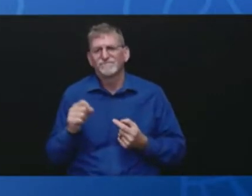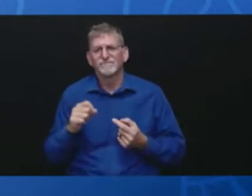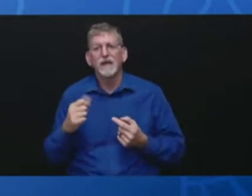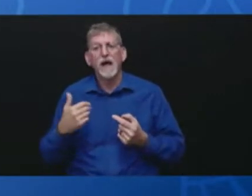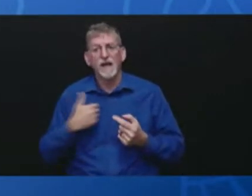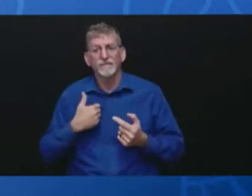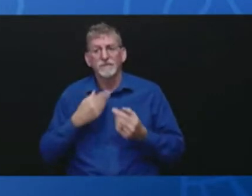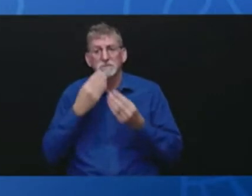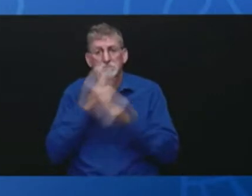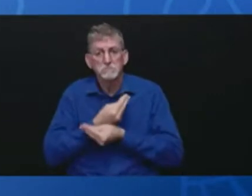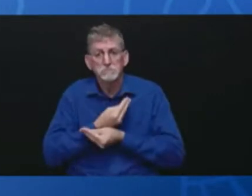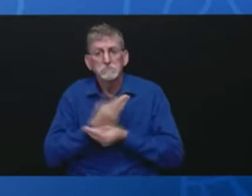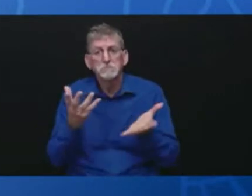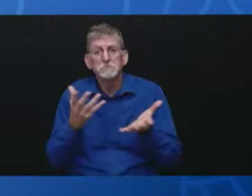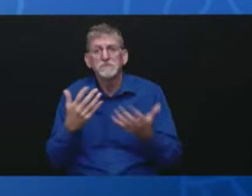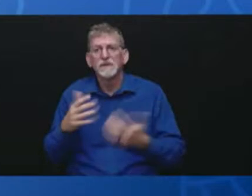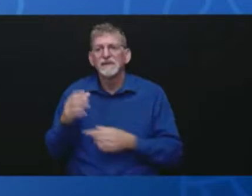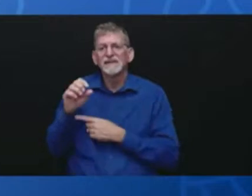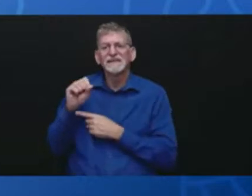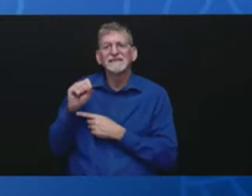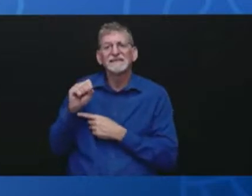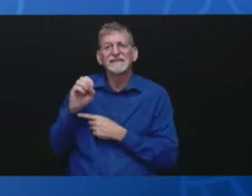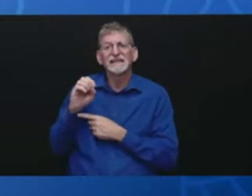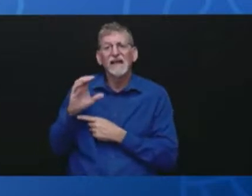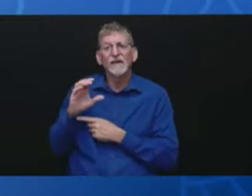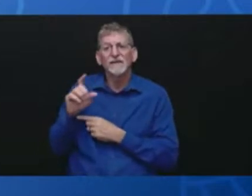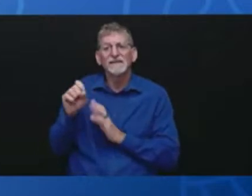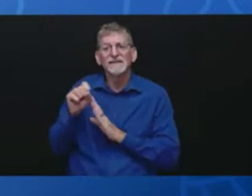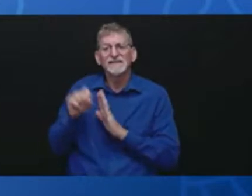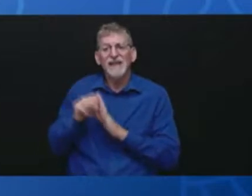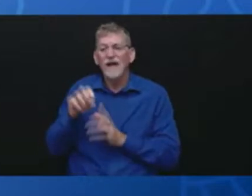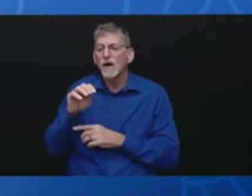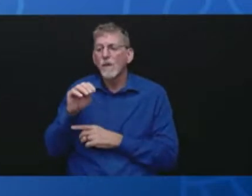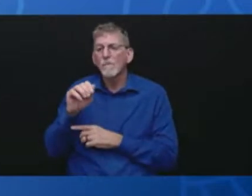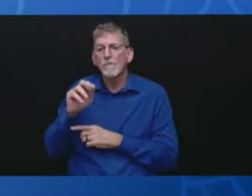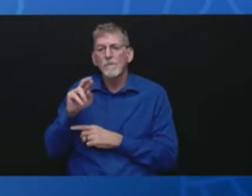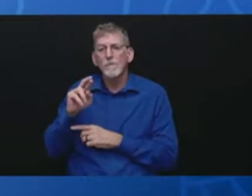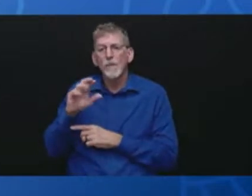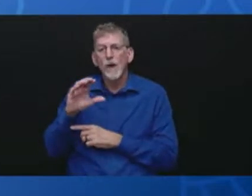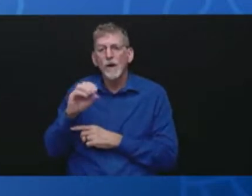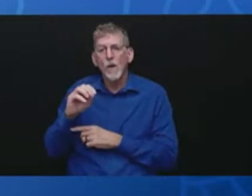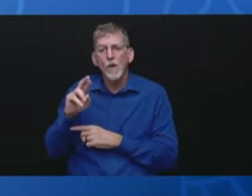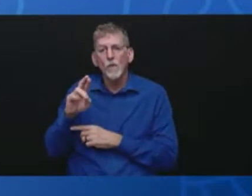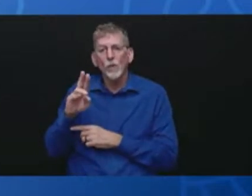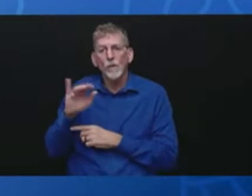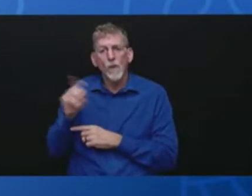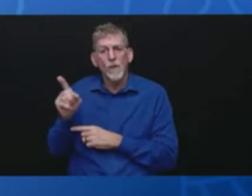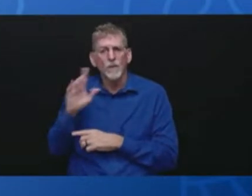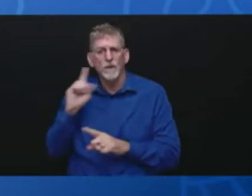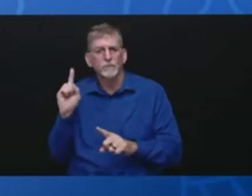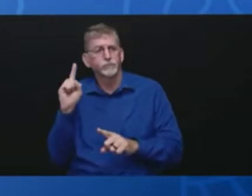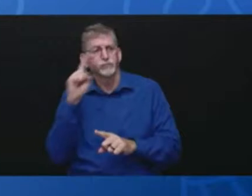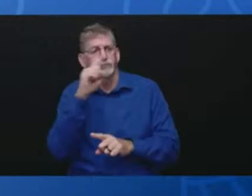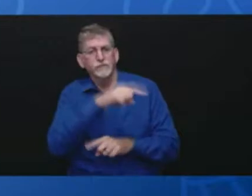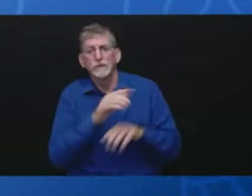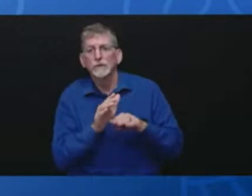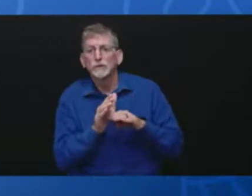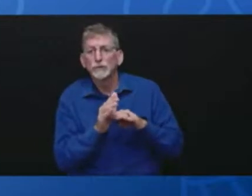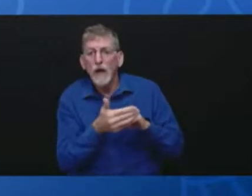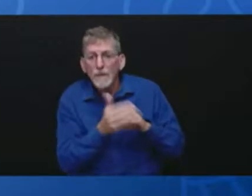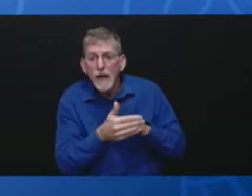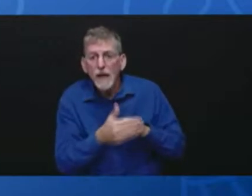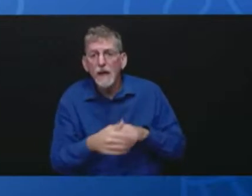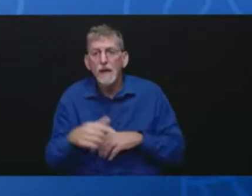already. Secretary of State Marco Rubio will travel to Jamaica, Guyana, and Suriname March 26th